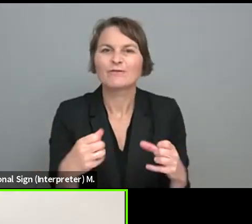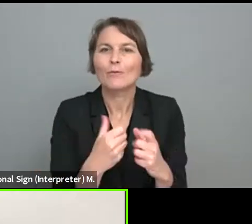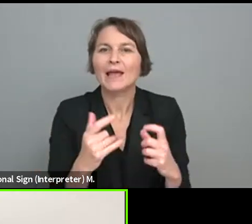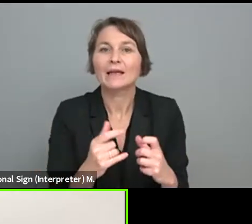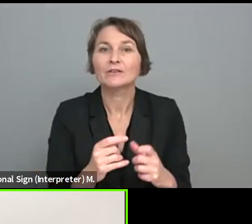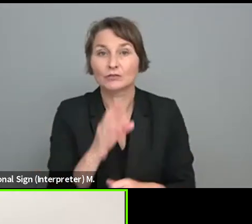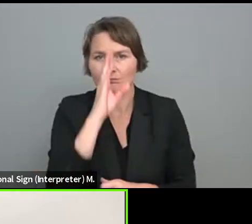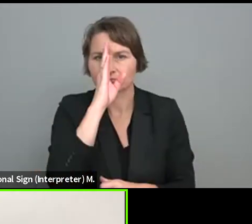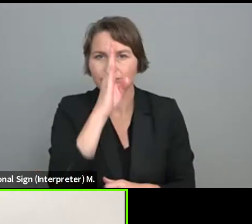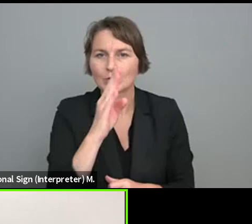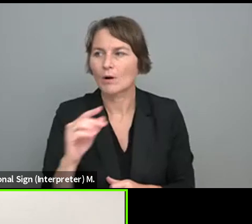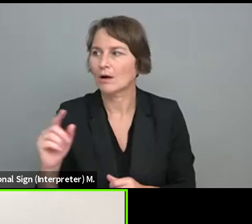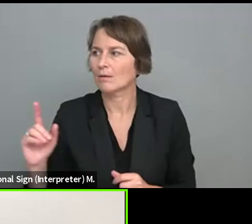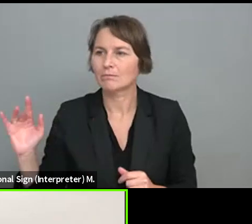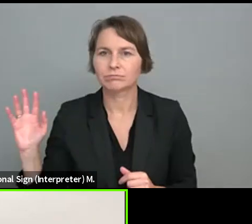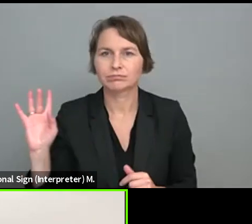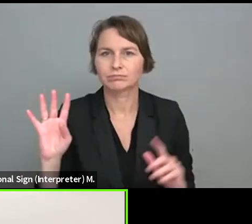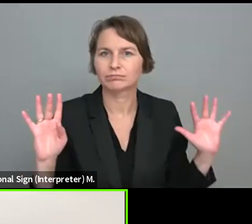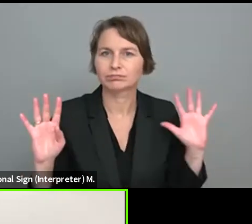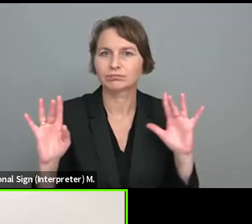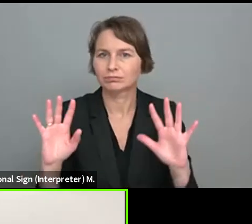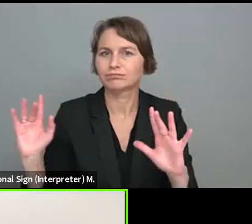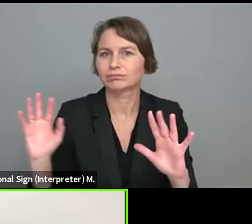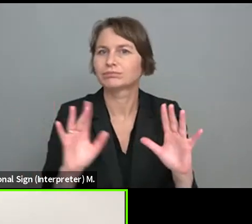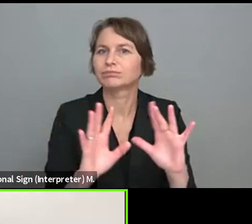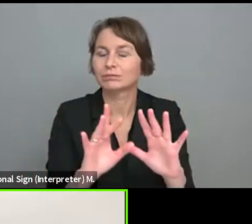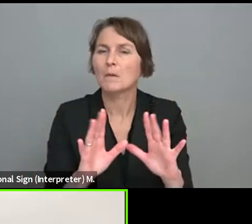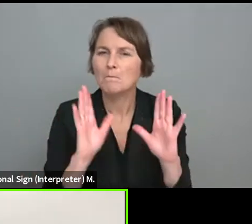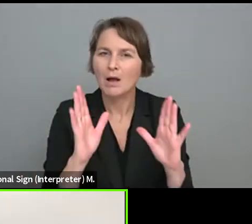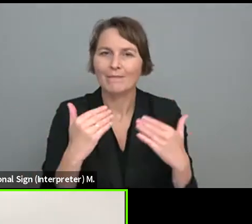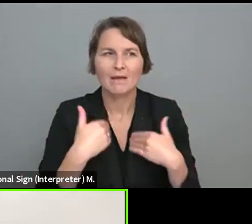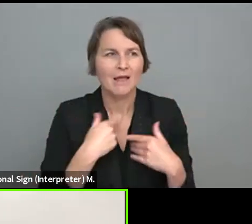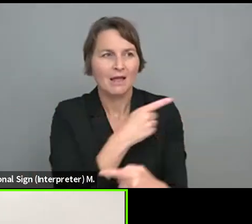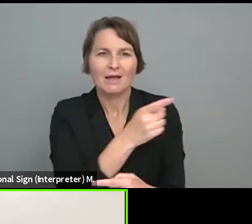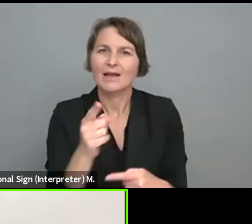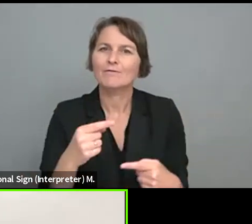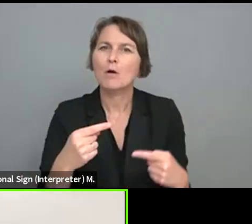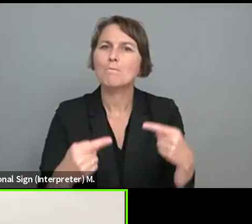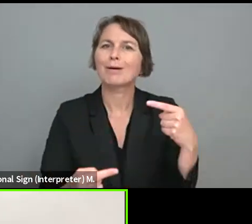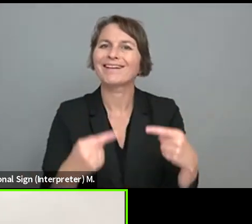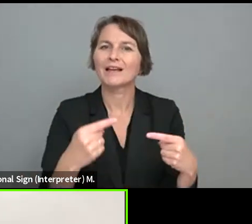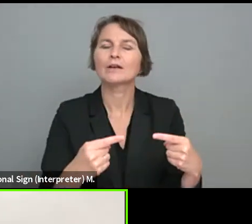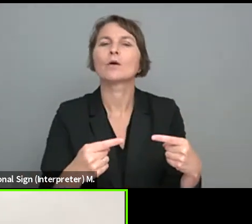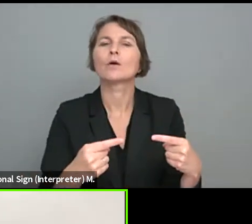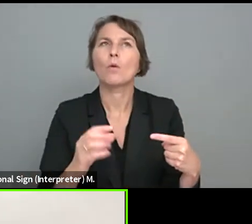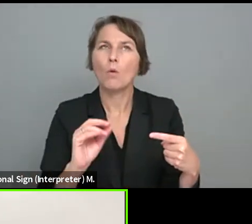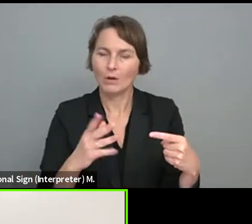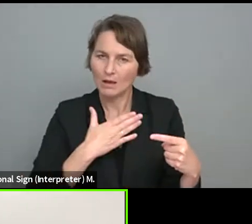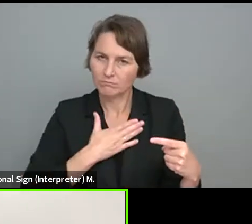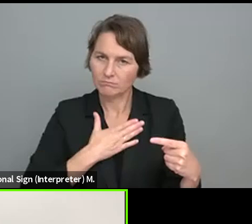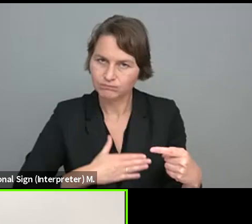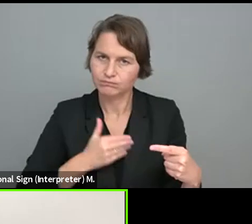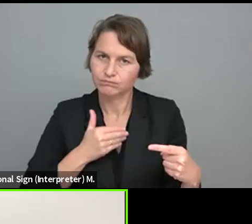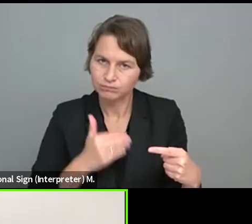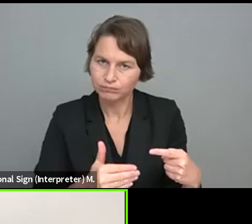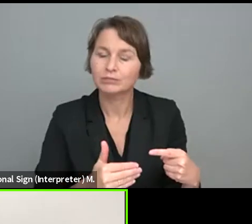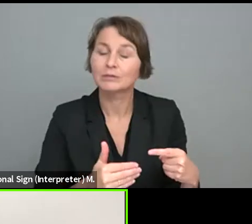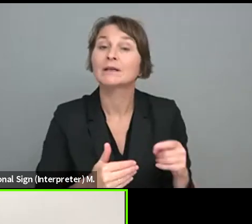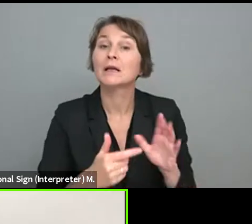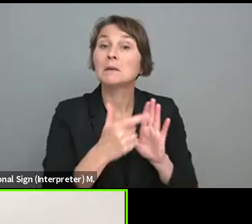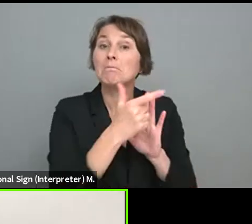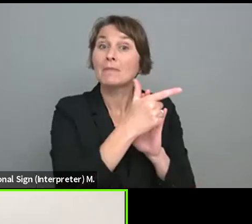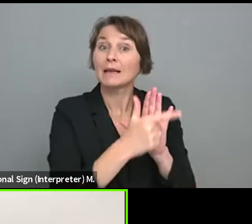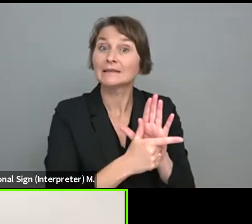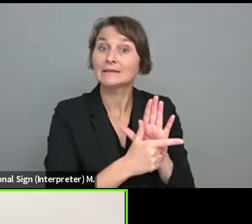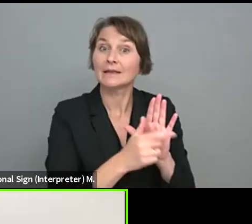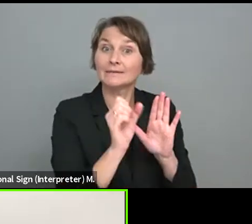to need the political will necessary to not only enact legislation and enact laws, but also